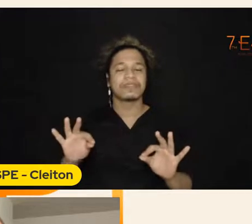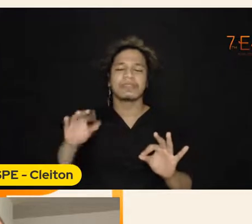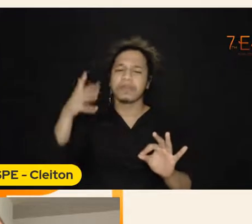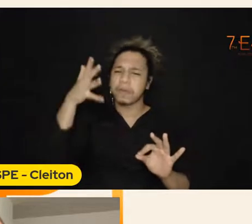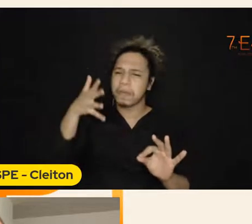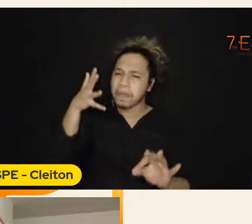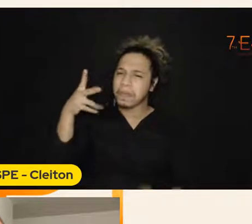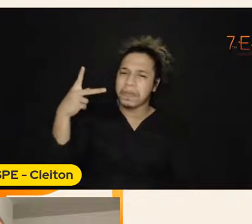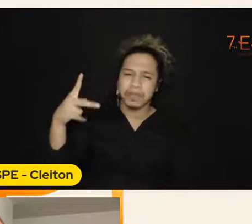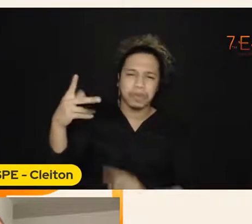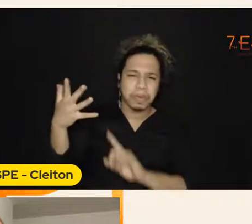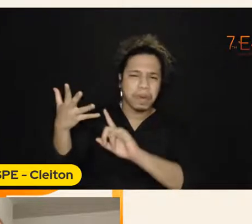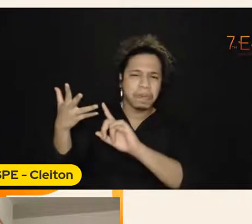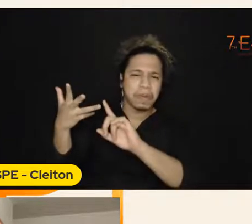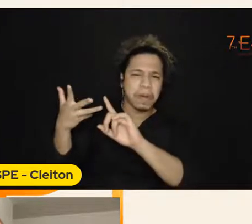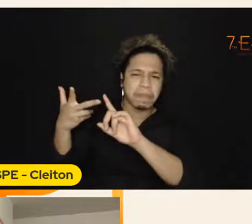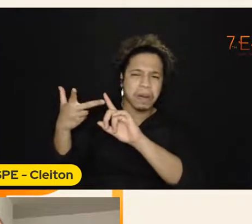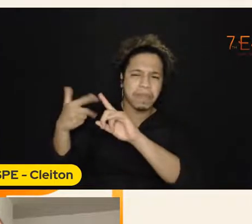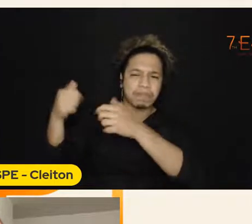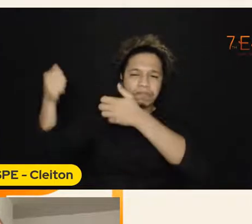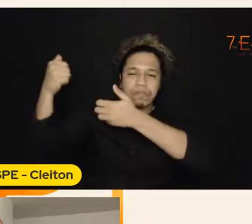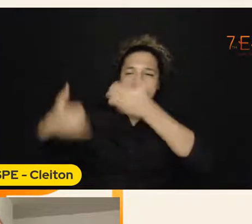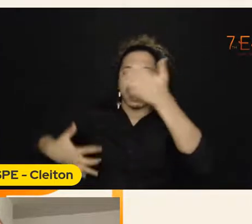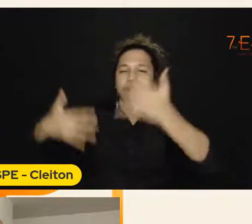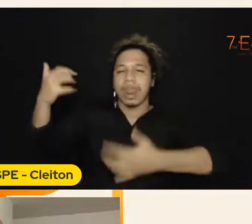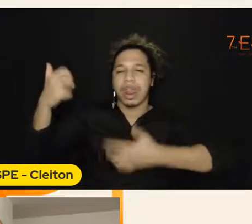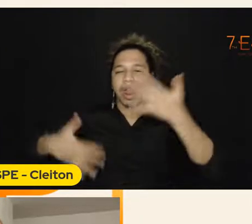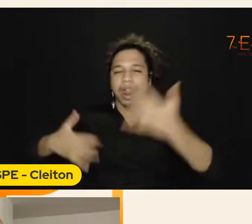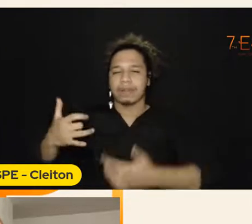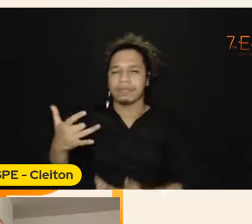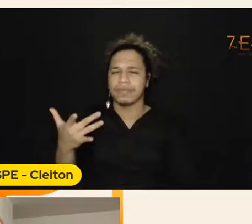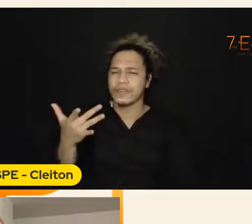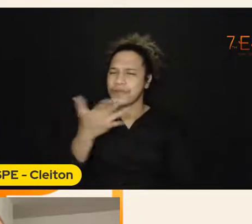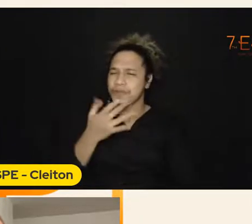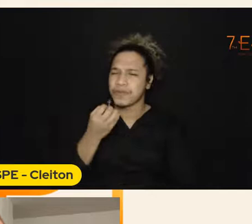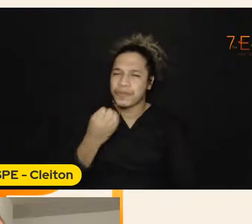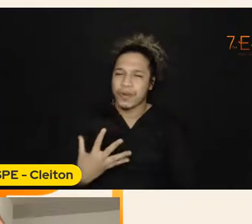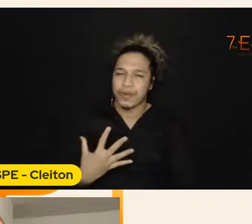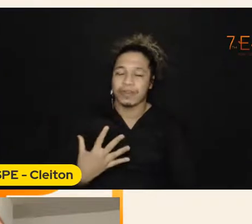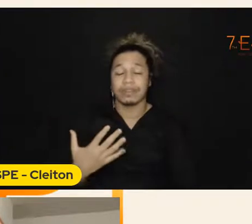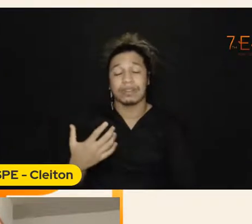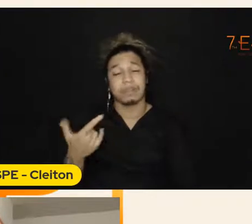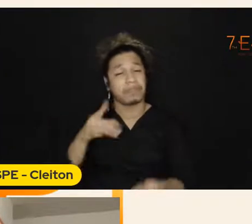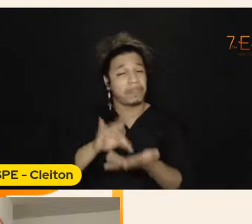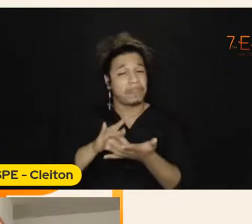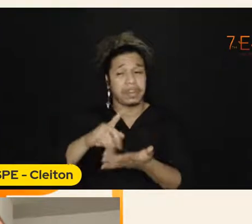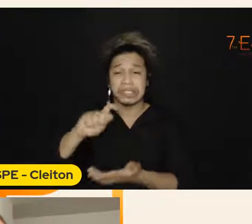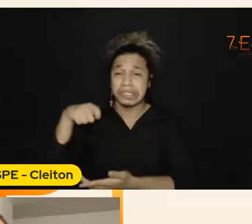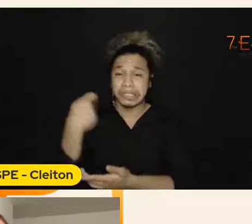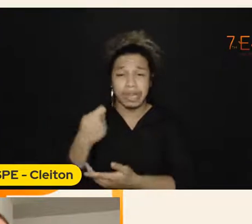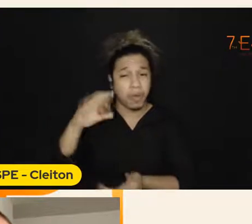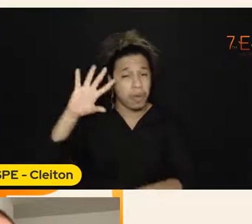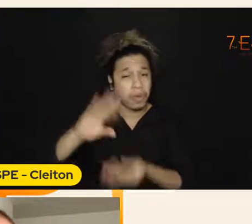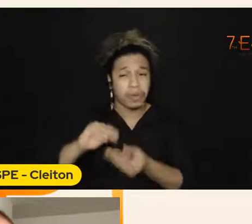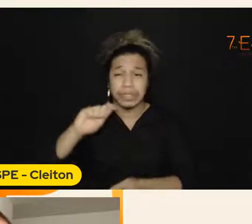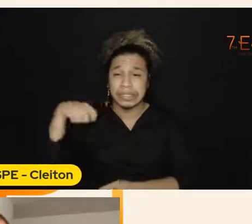all your talk. Yes. And I just have to say thank you so much. Yes,